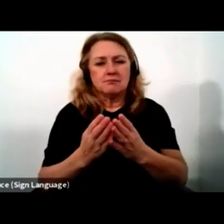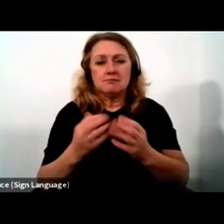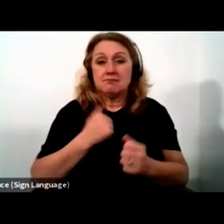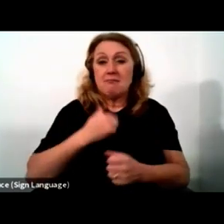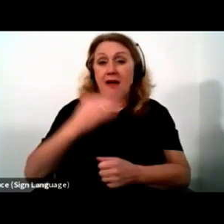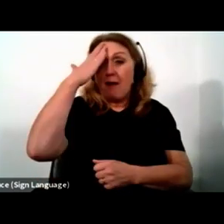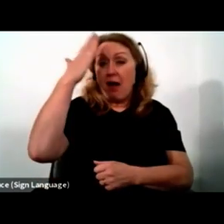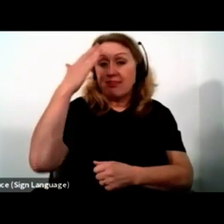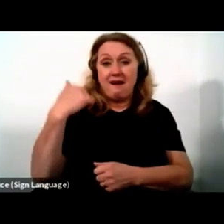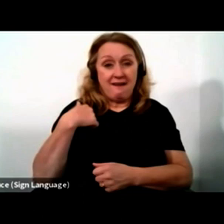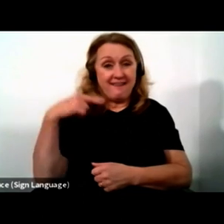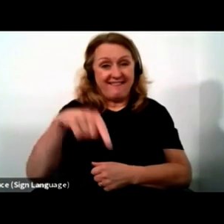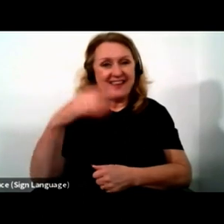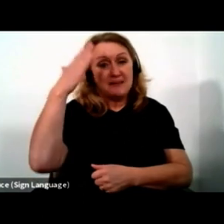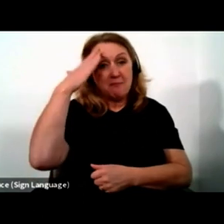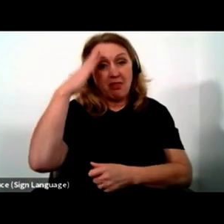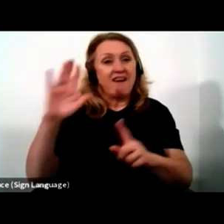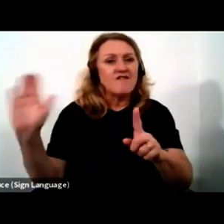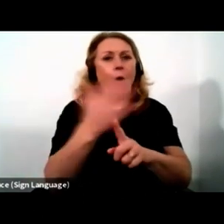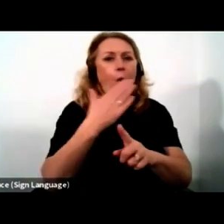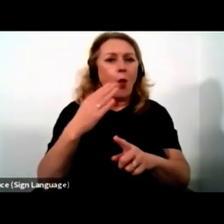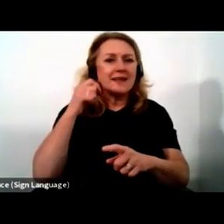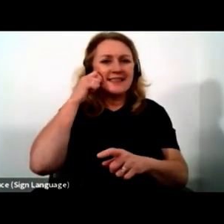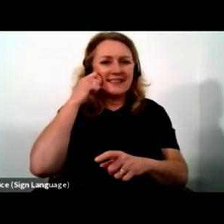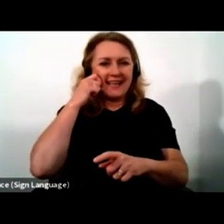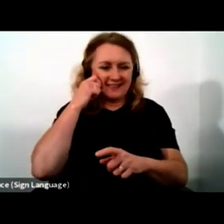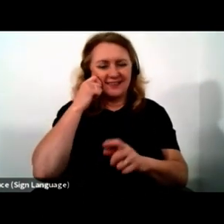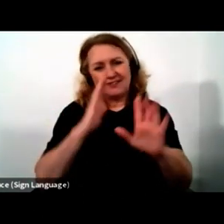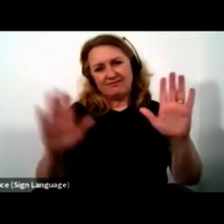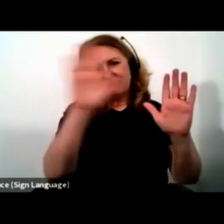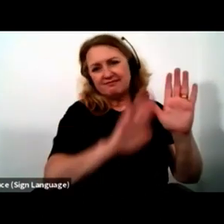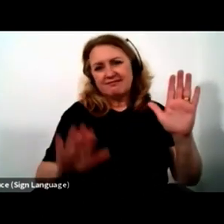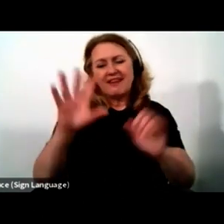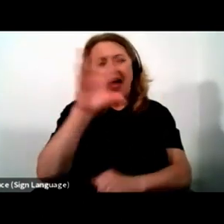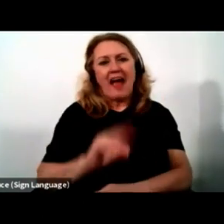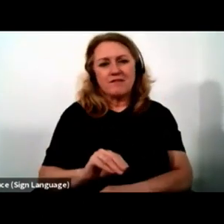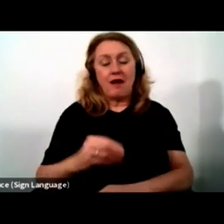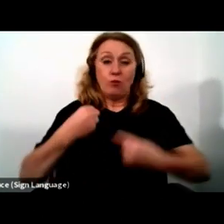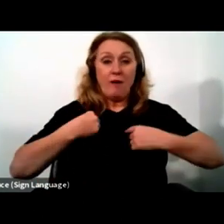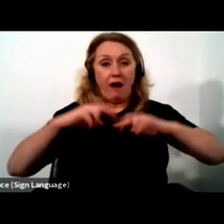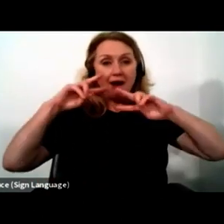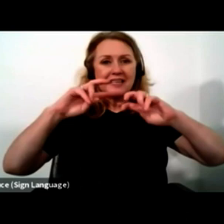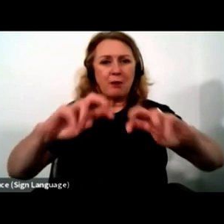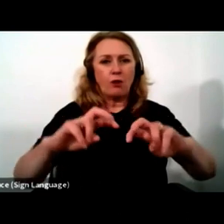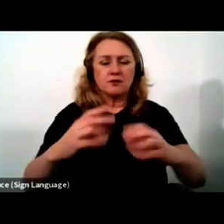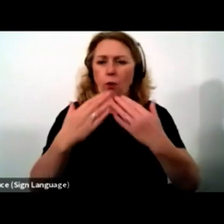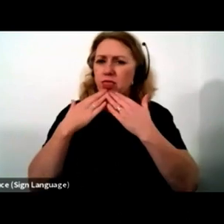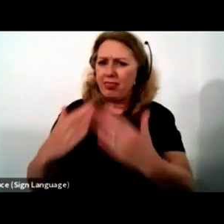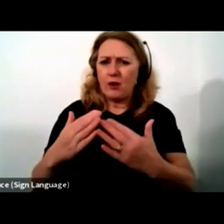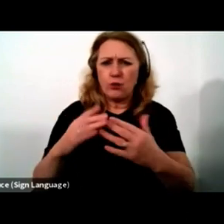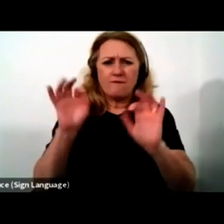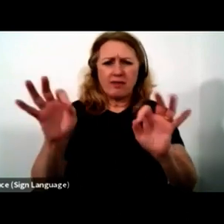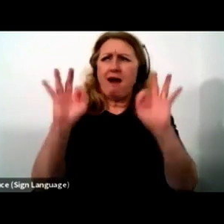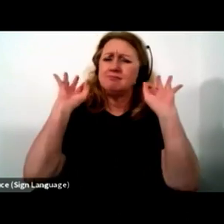my mother is the mother of all skins across the African continent. We are explorers. Thank you for that